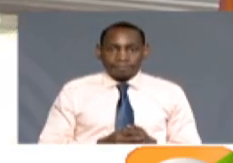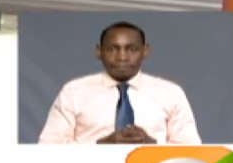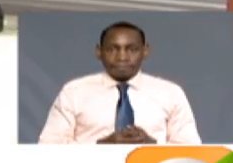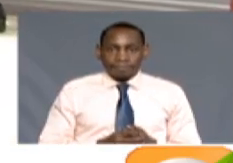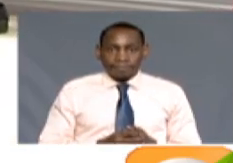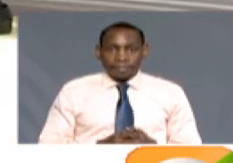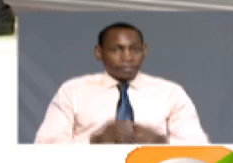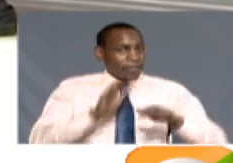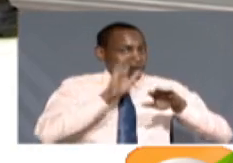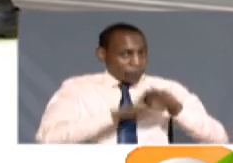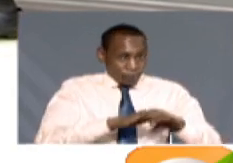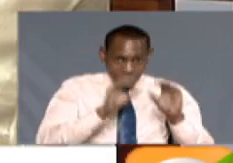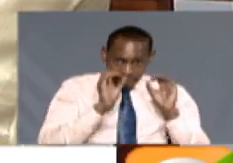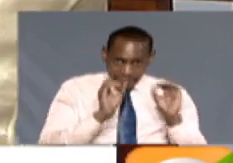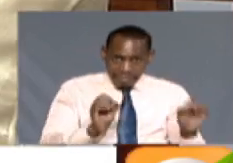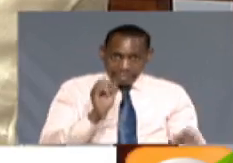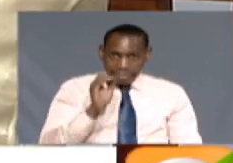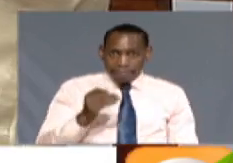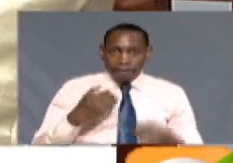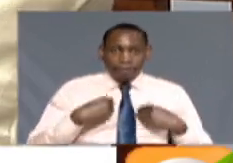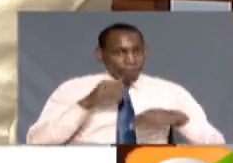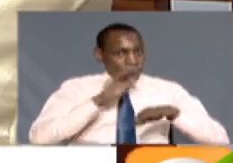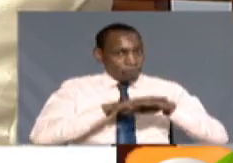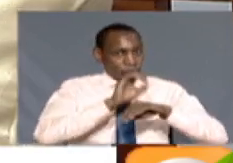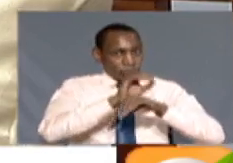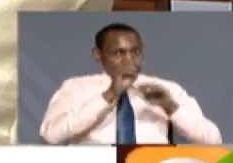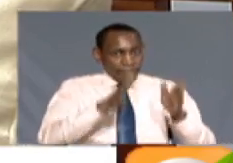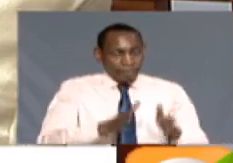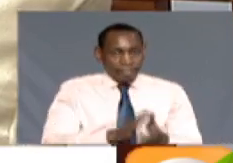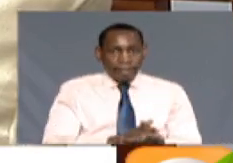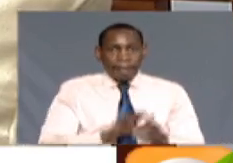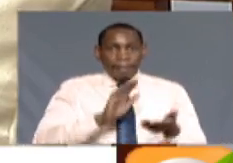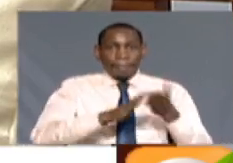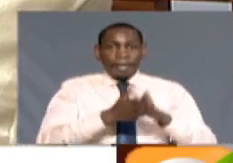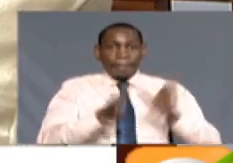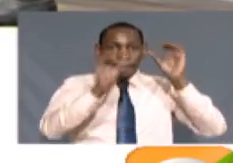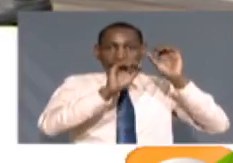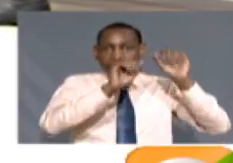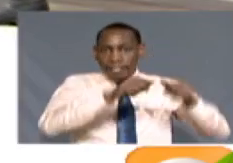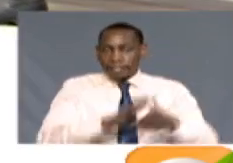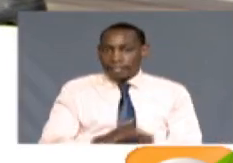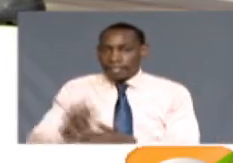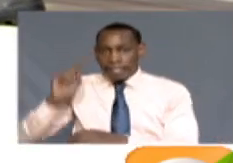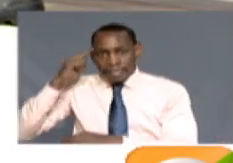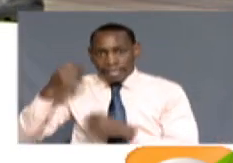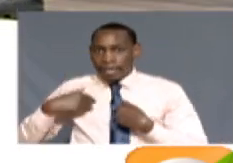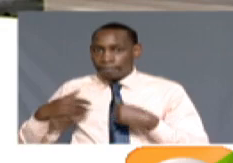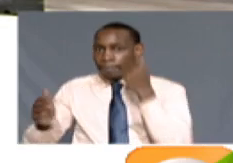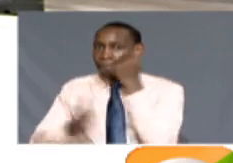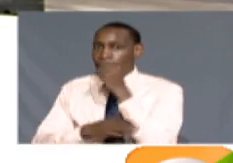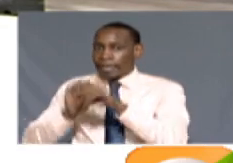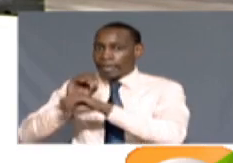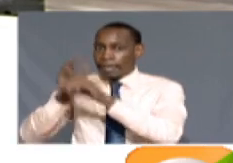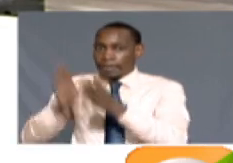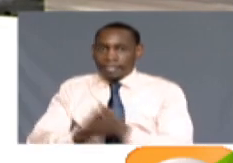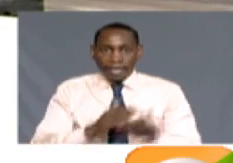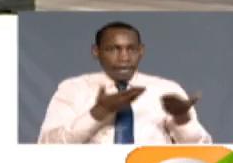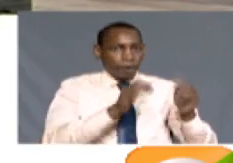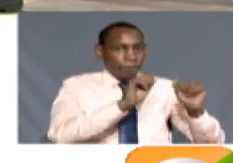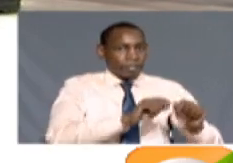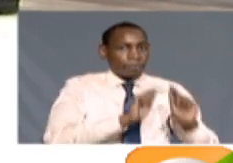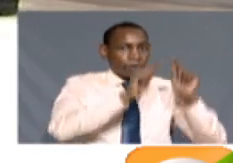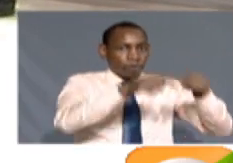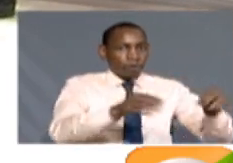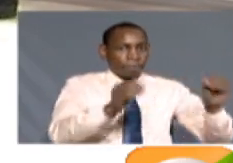It's unfortunate. If he had a good advisor, he would have been the president. You think he has bad advisors? Absolutely. How do you go to a meeting?